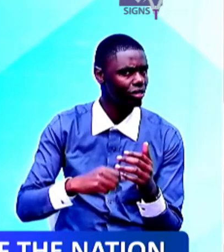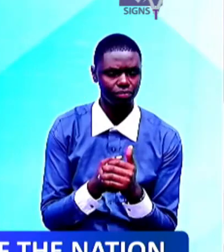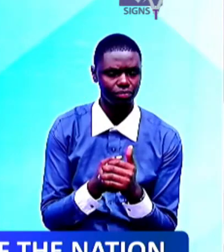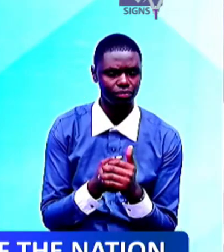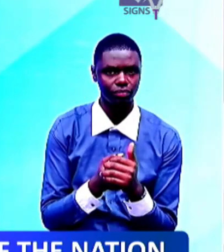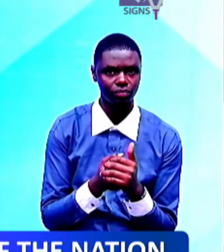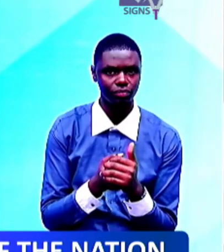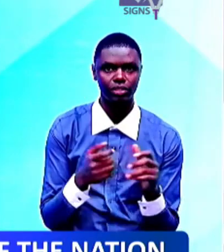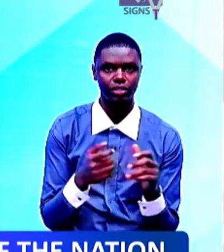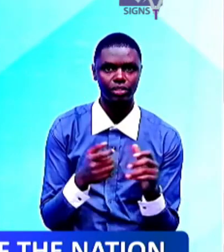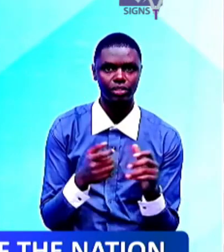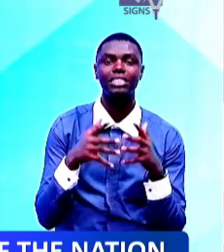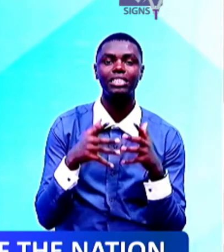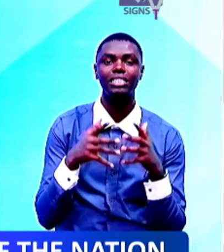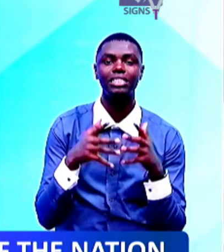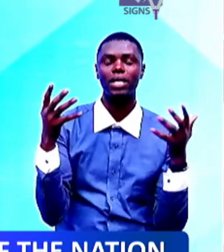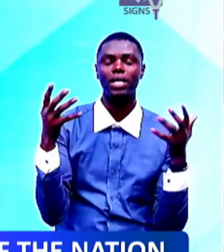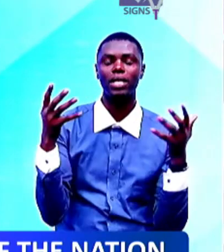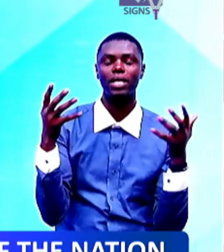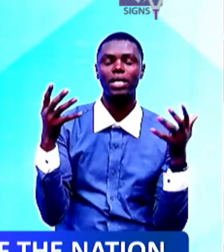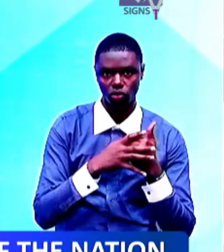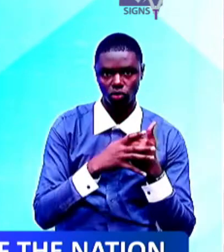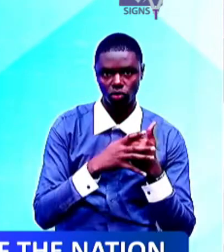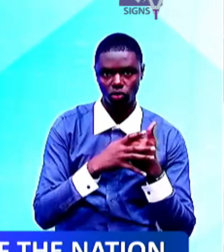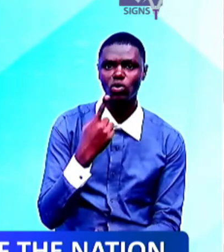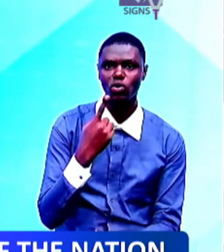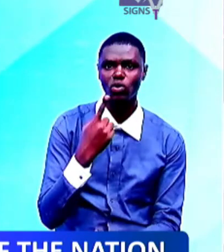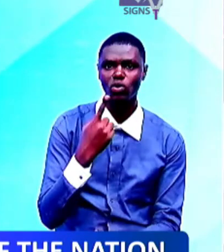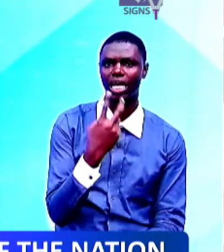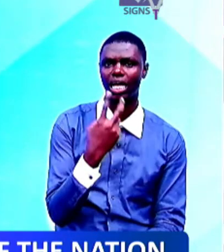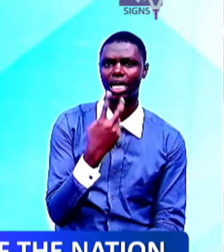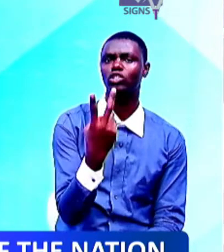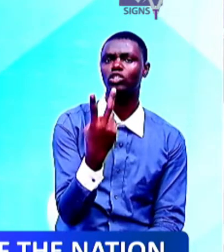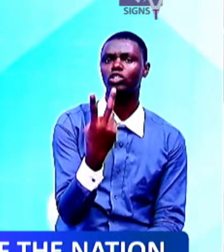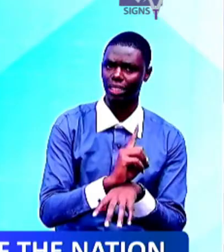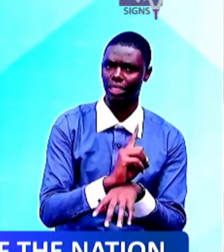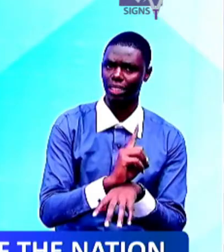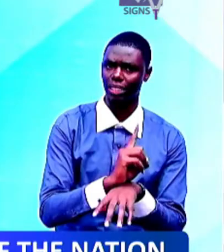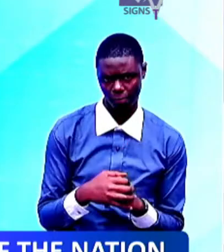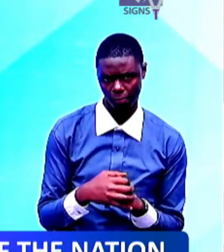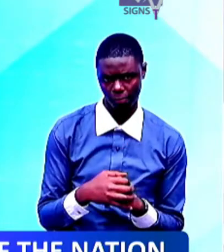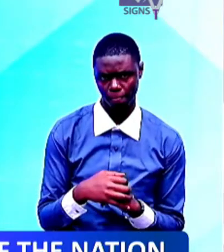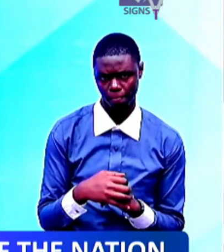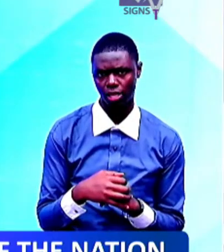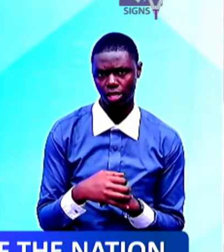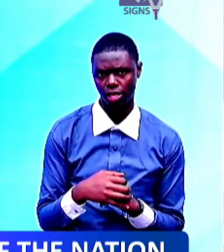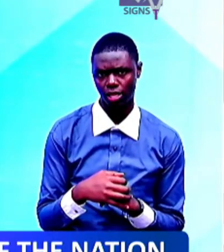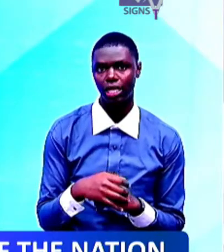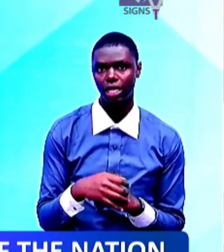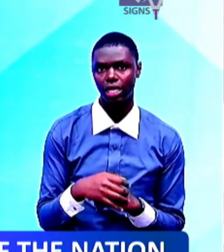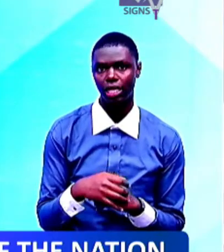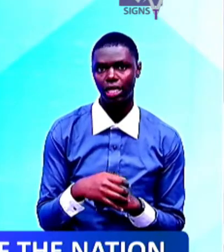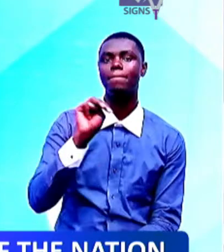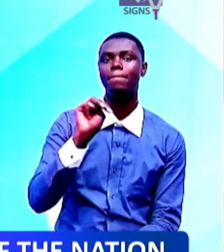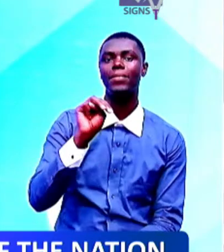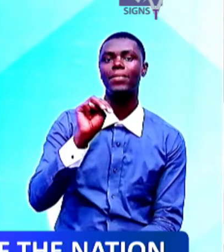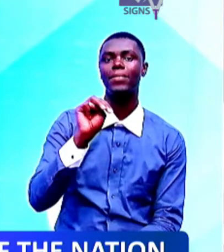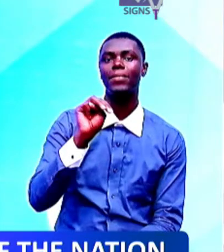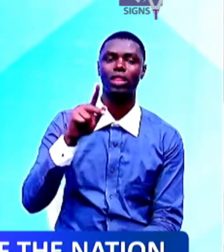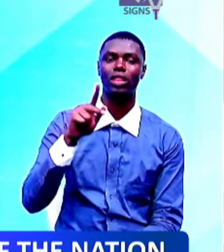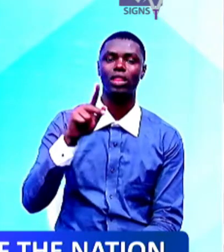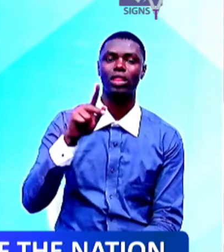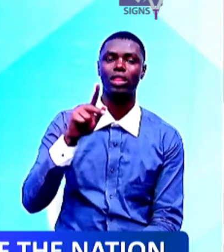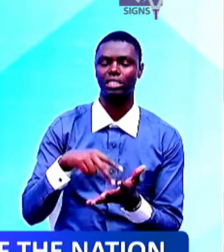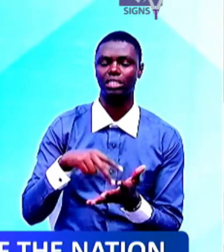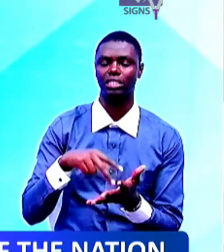It's a big conversation. Oh, just paint up in 2 minutes. When Martin Luther King stood up and said, I